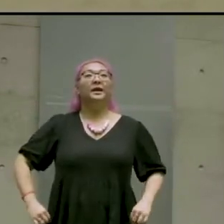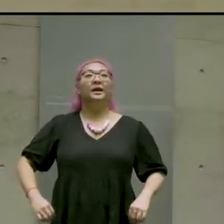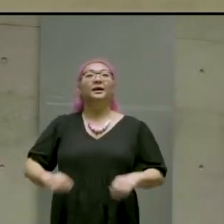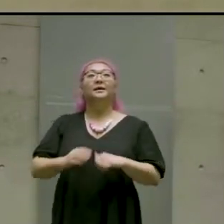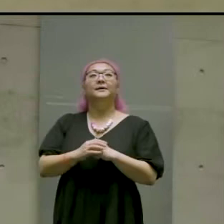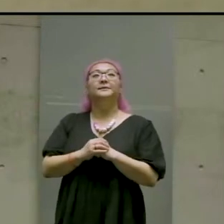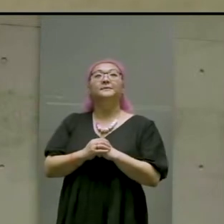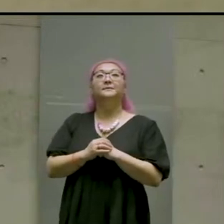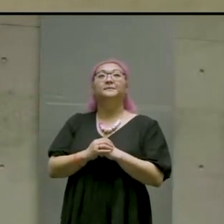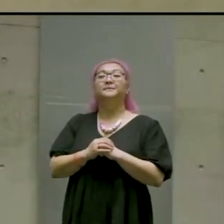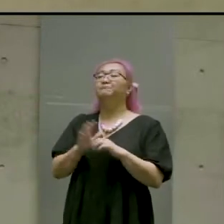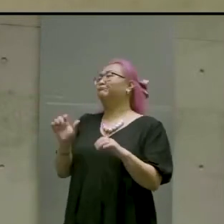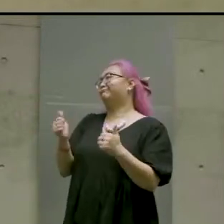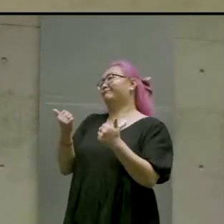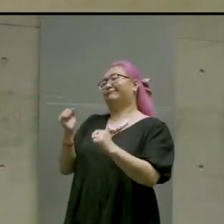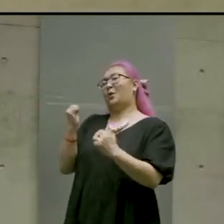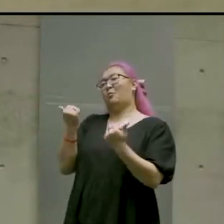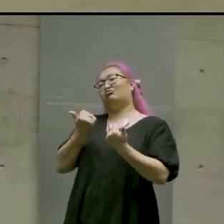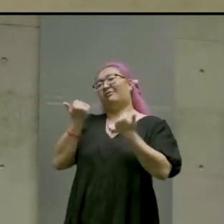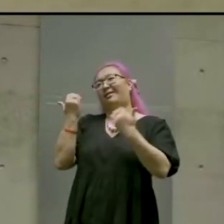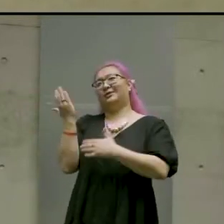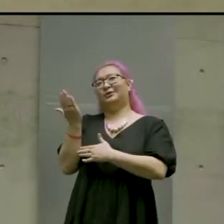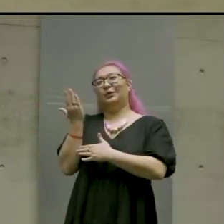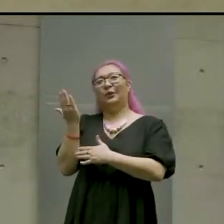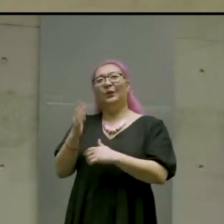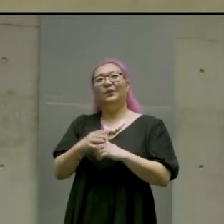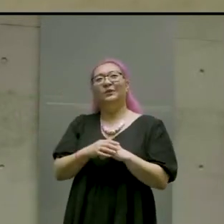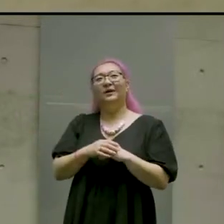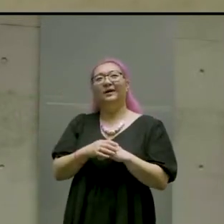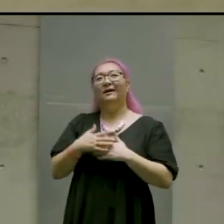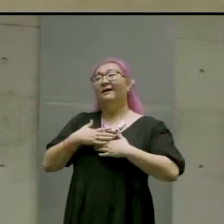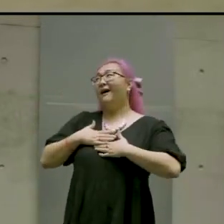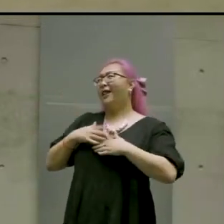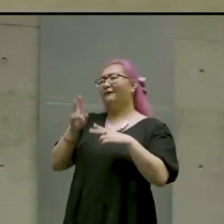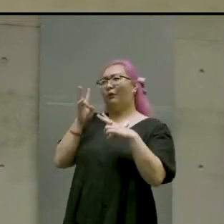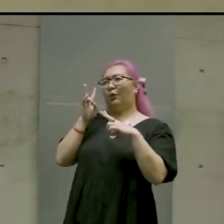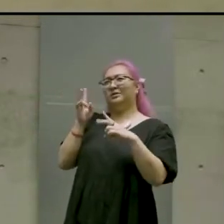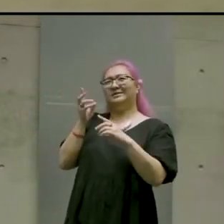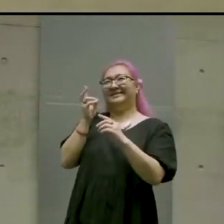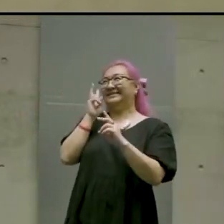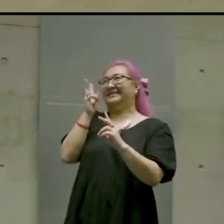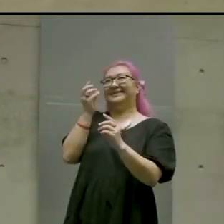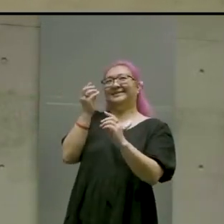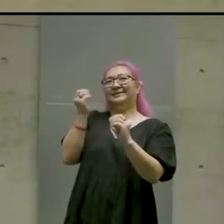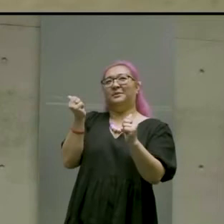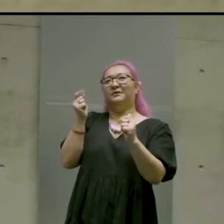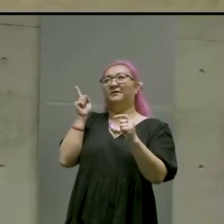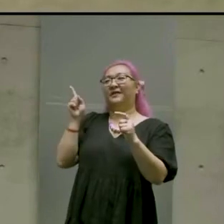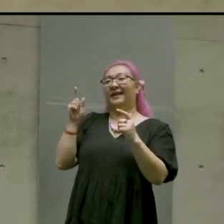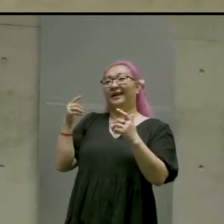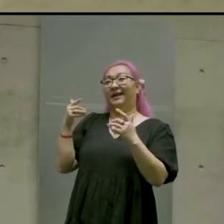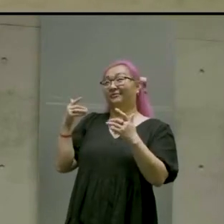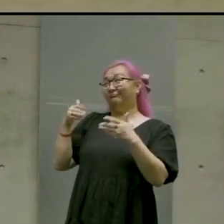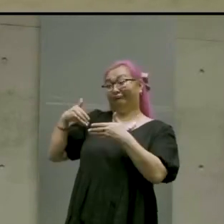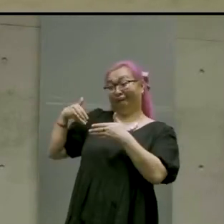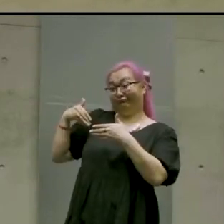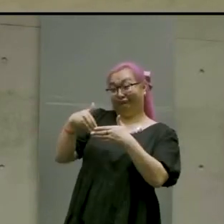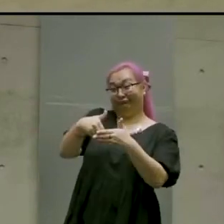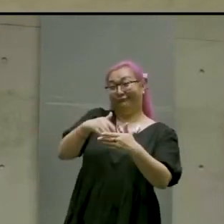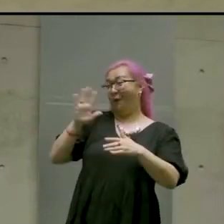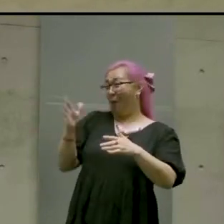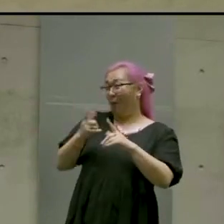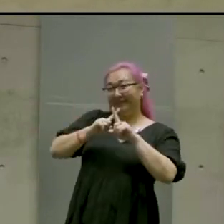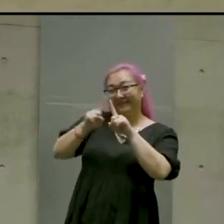Hello, great talk. I love just seeing like the kind of this ontology of all the different types of choices. It's